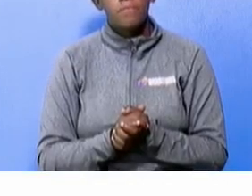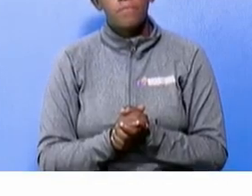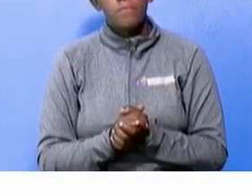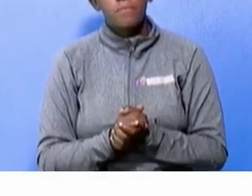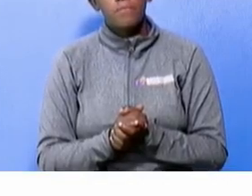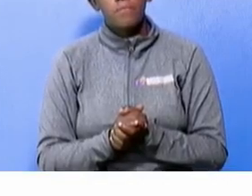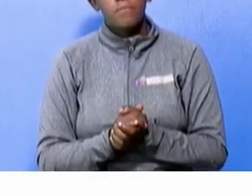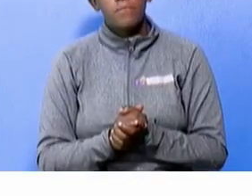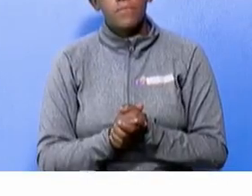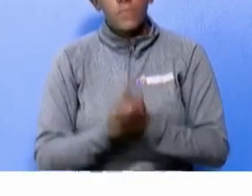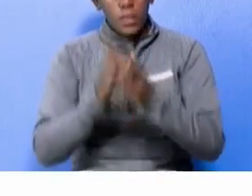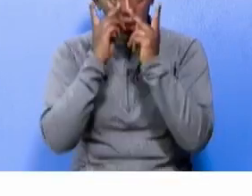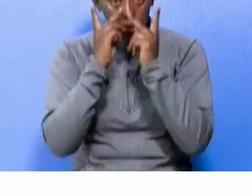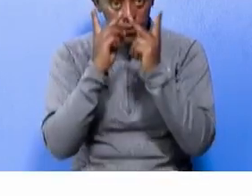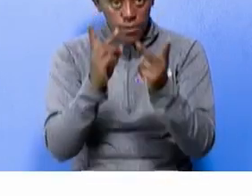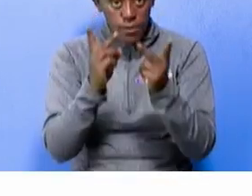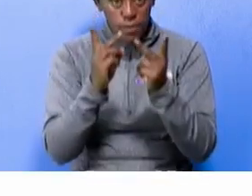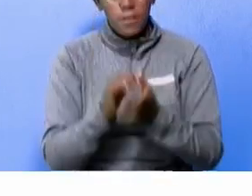See.